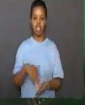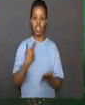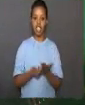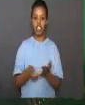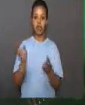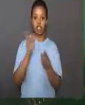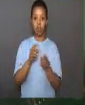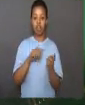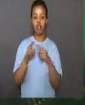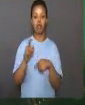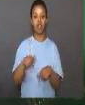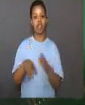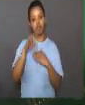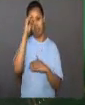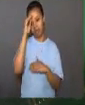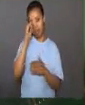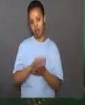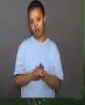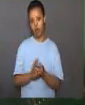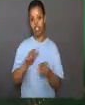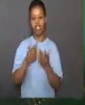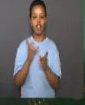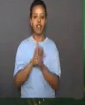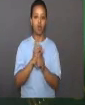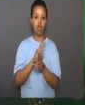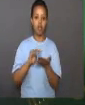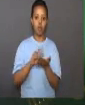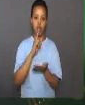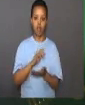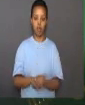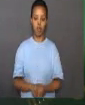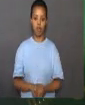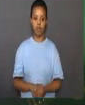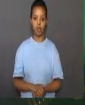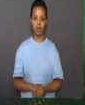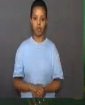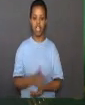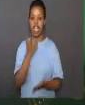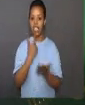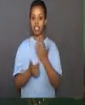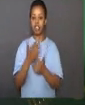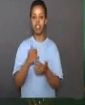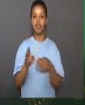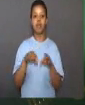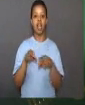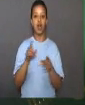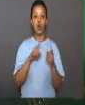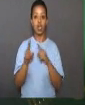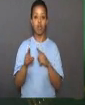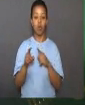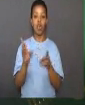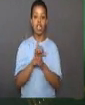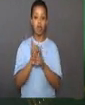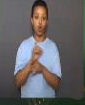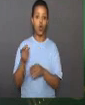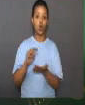Today, we will be learning about organic molecules. We discussed organic